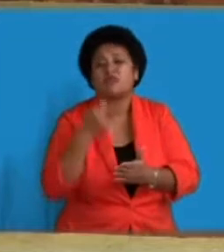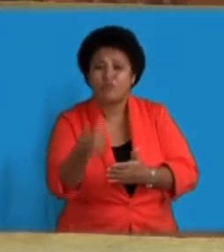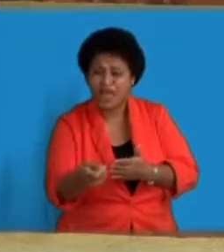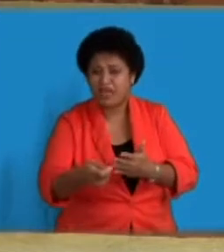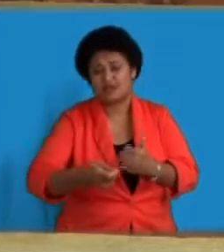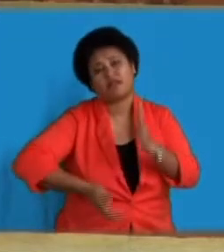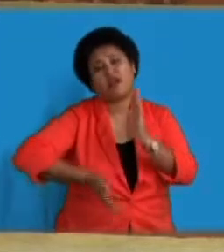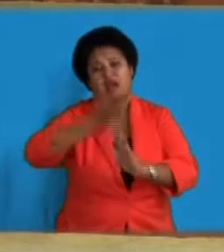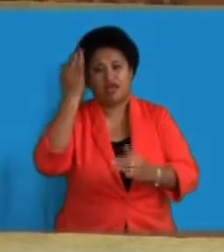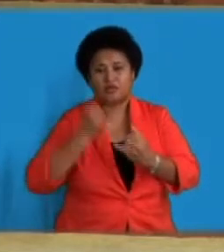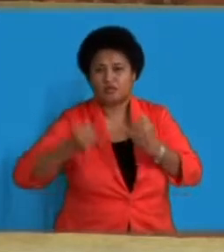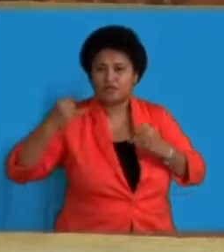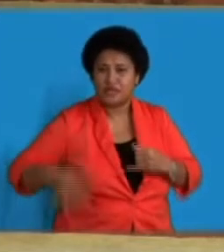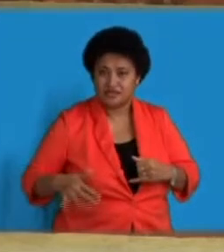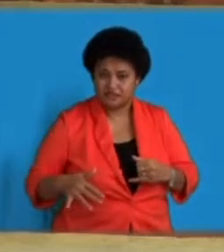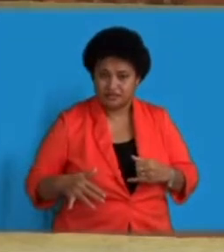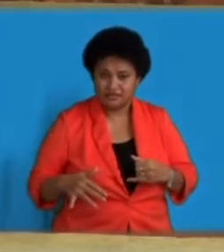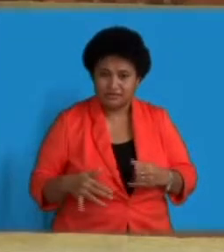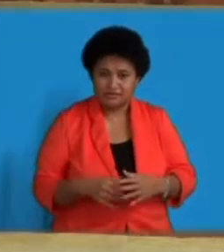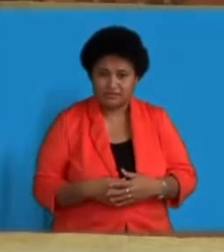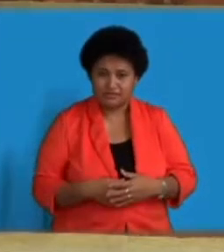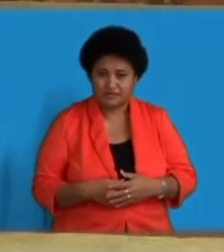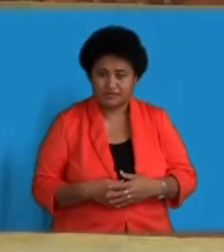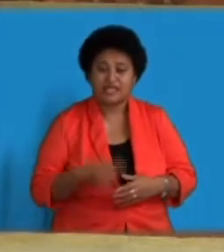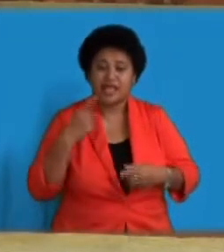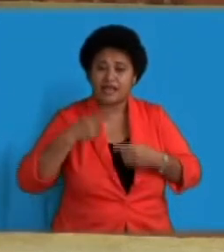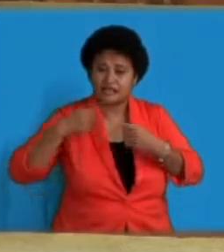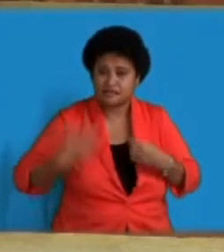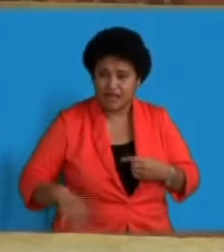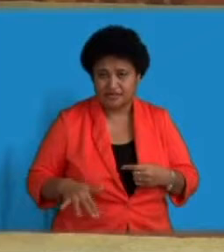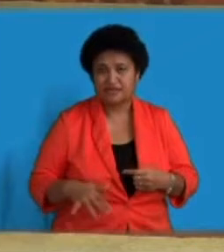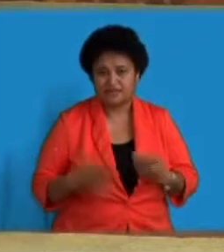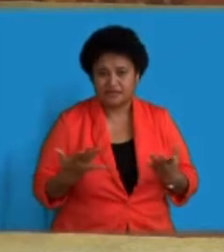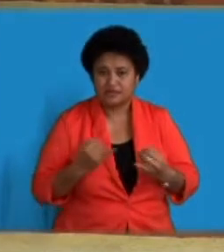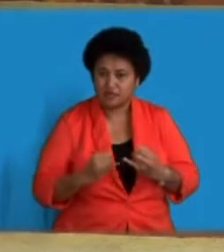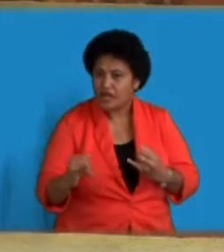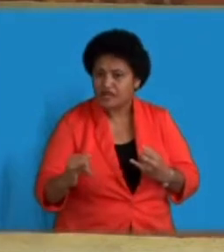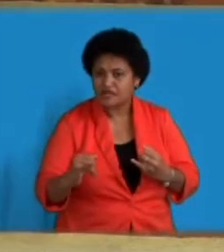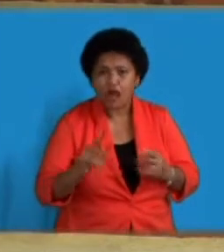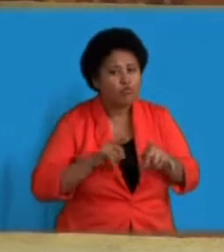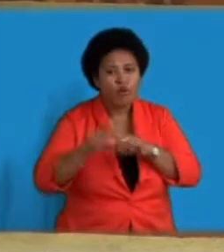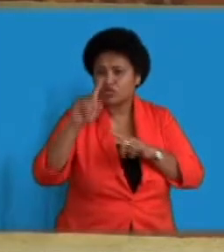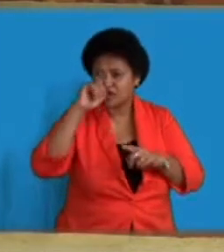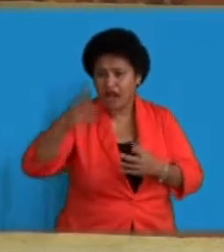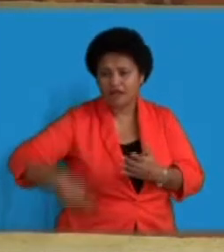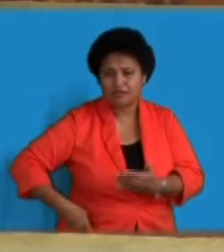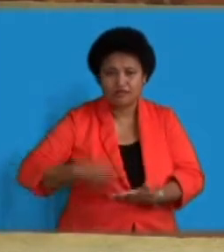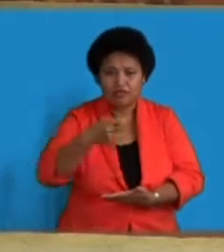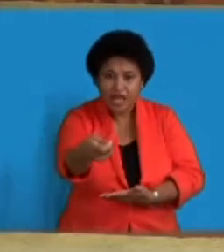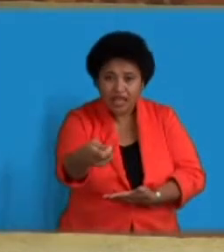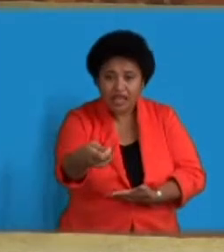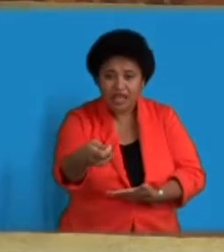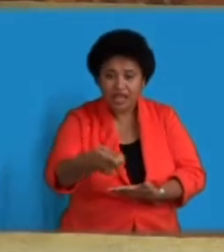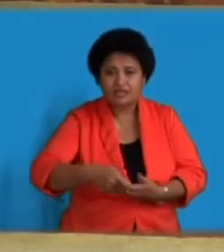high? Is she aware of that? And many of them are not able to afford that. And as a result, they die. So,